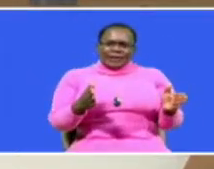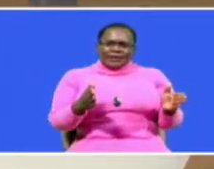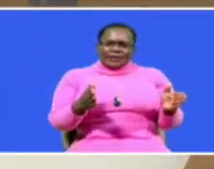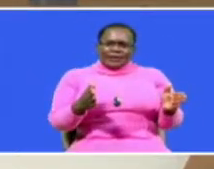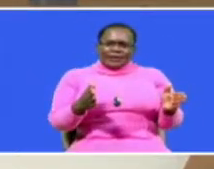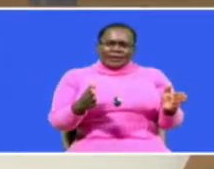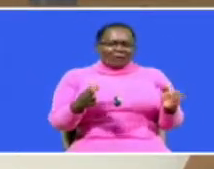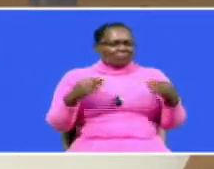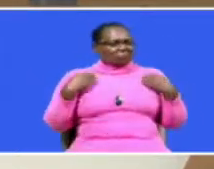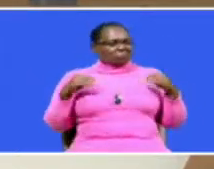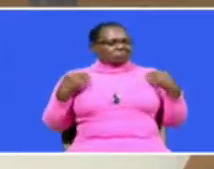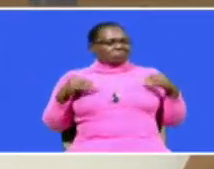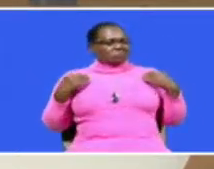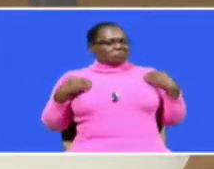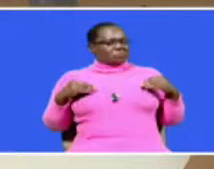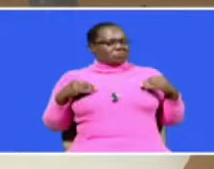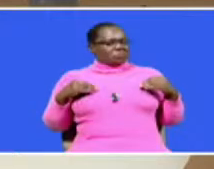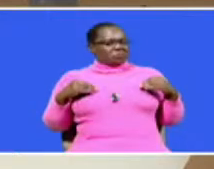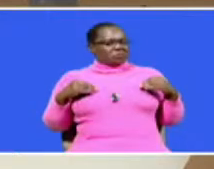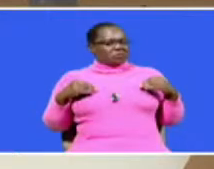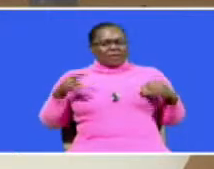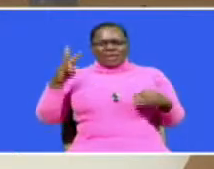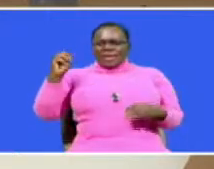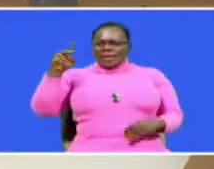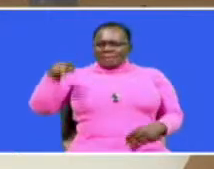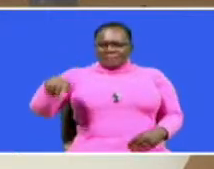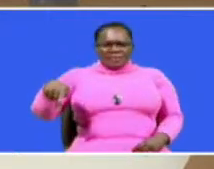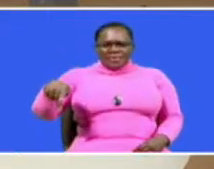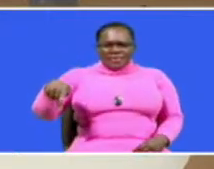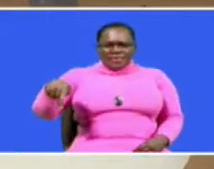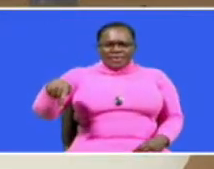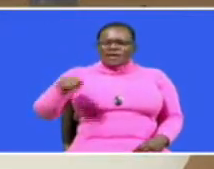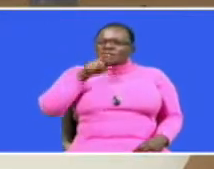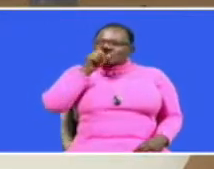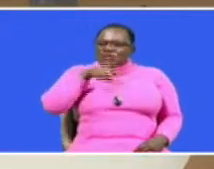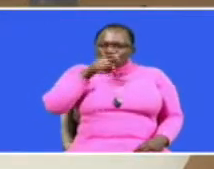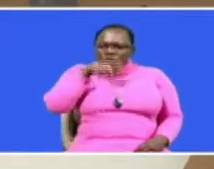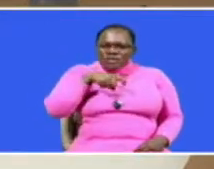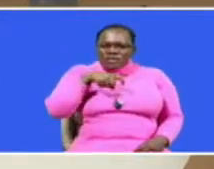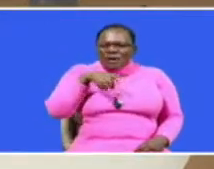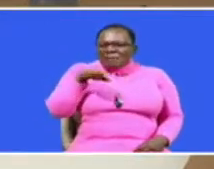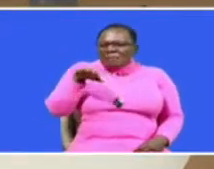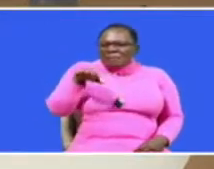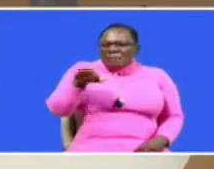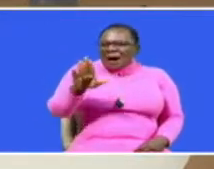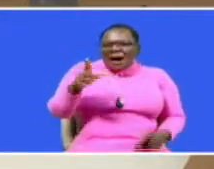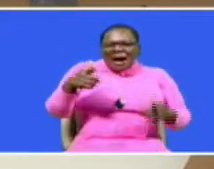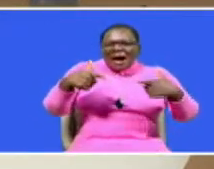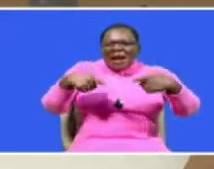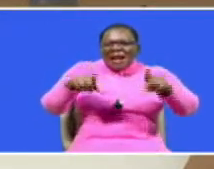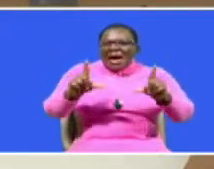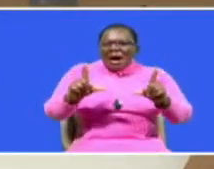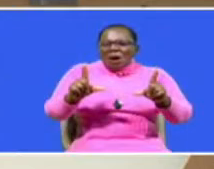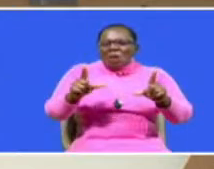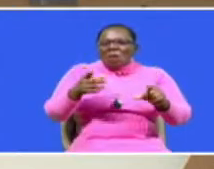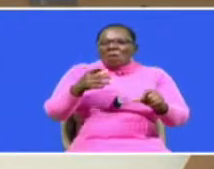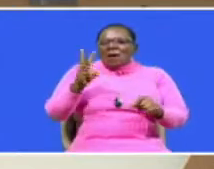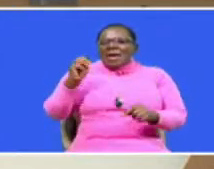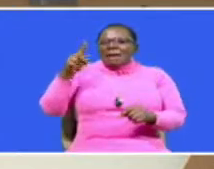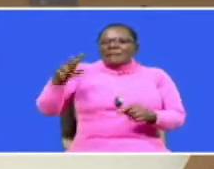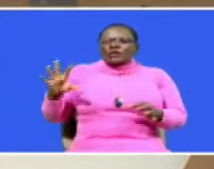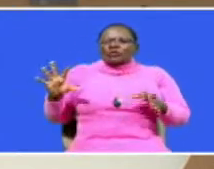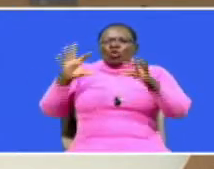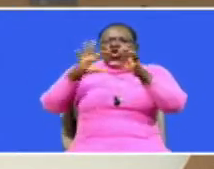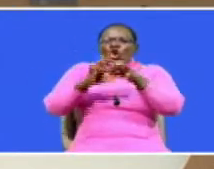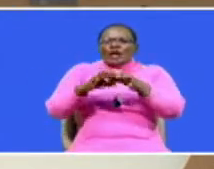Siror has refuted the claims by the Kitui East Member of Parliament Nimrod Mbai that he had the blessing or his blessings